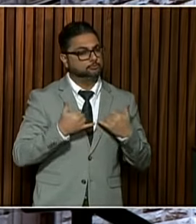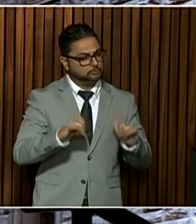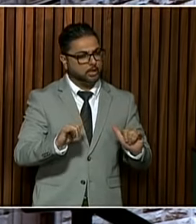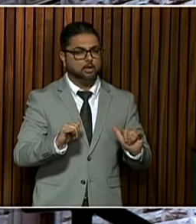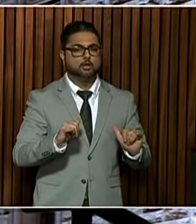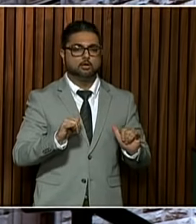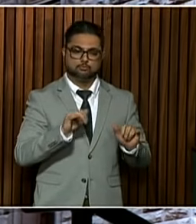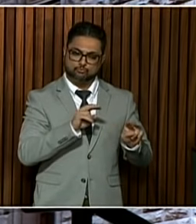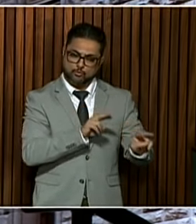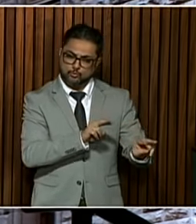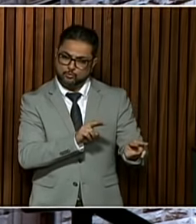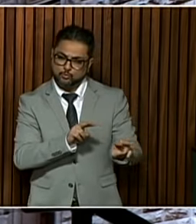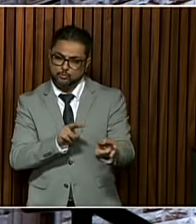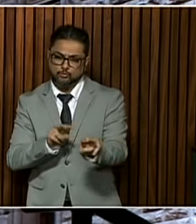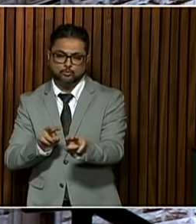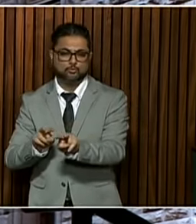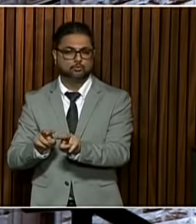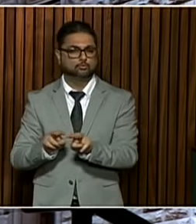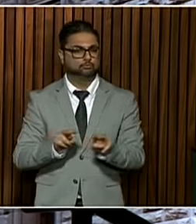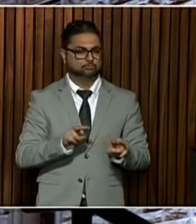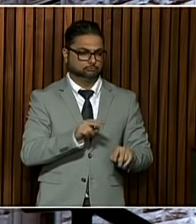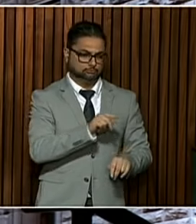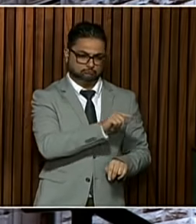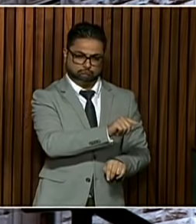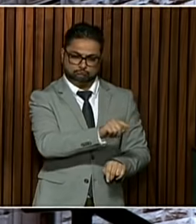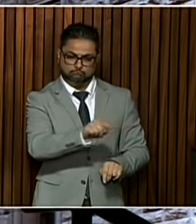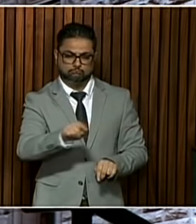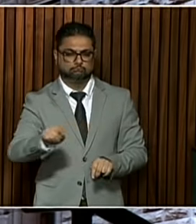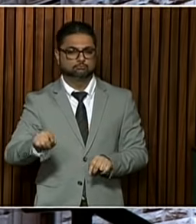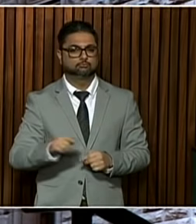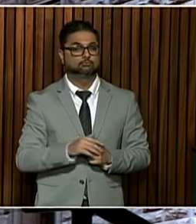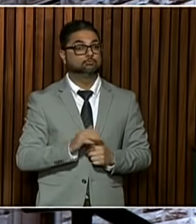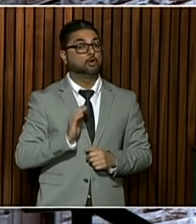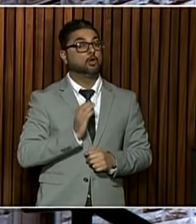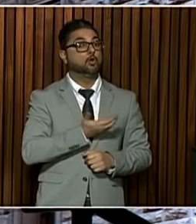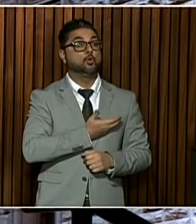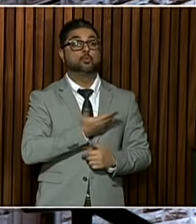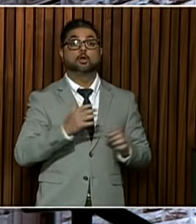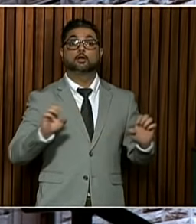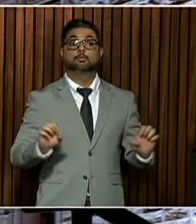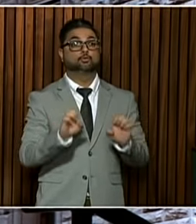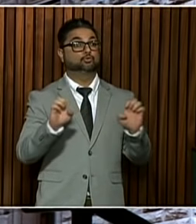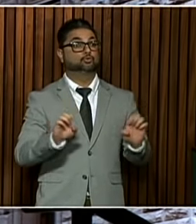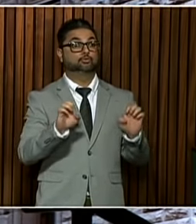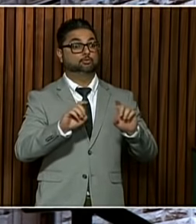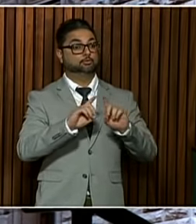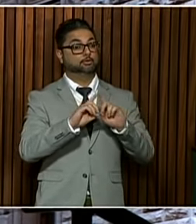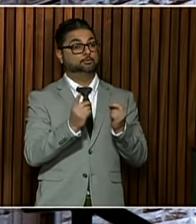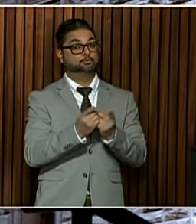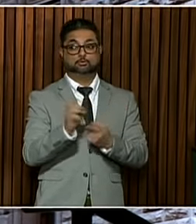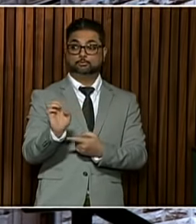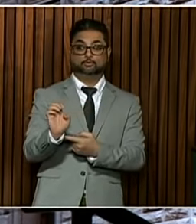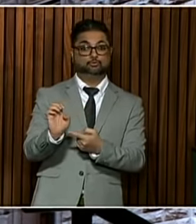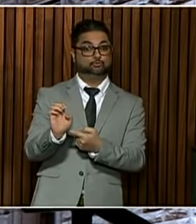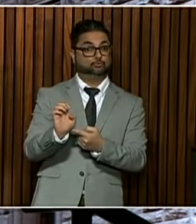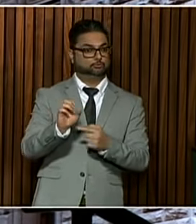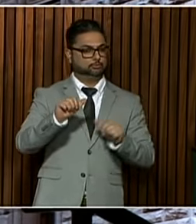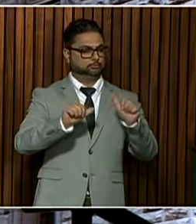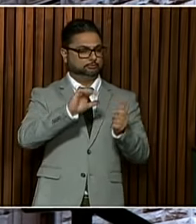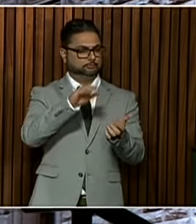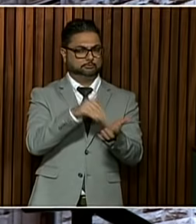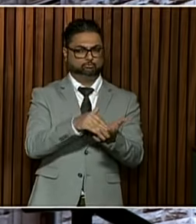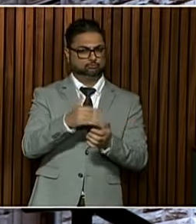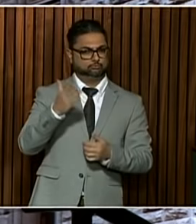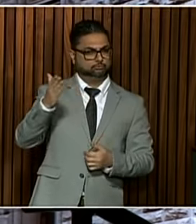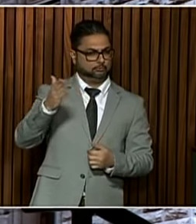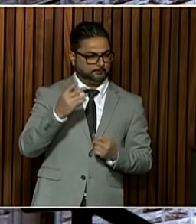regard. And with that, our emergency department visits with the assessment centers, a large number of them up and running, because we